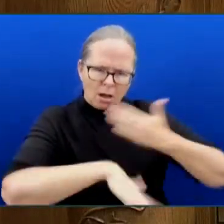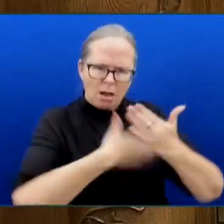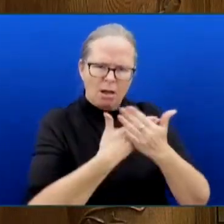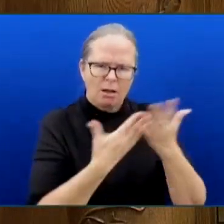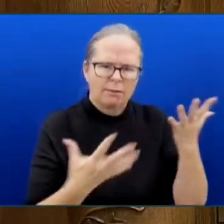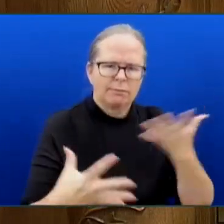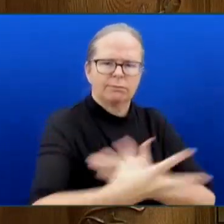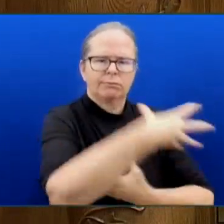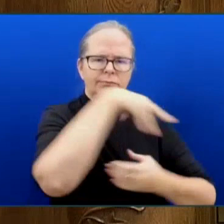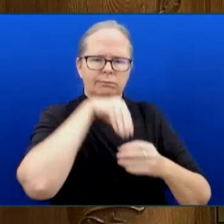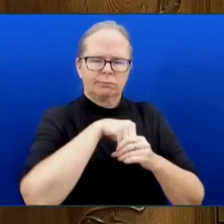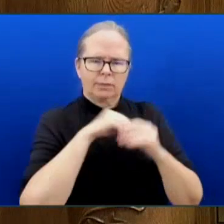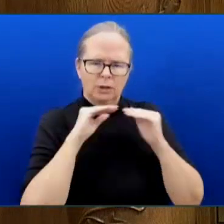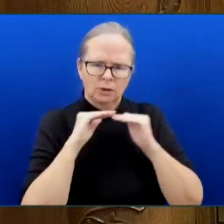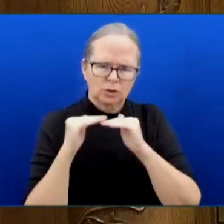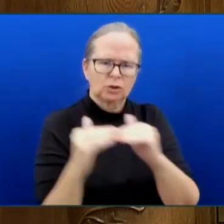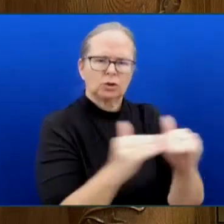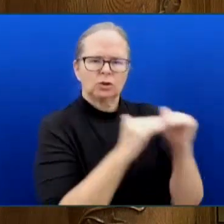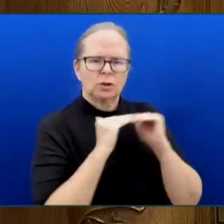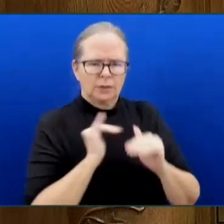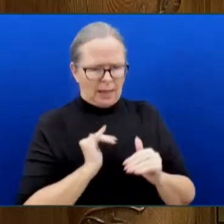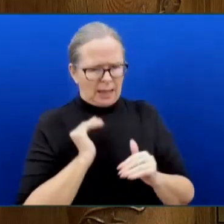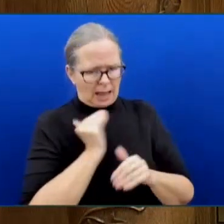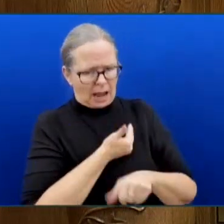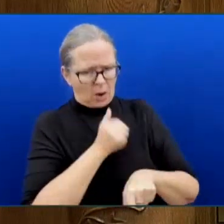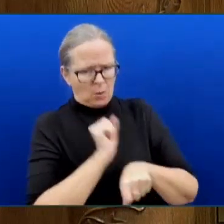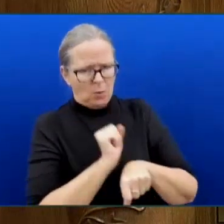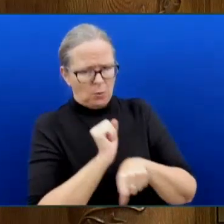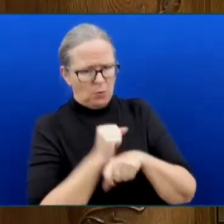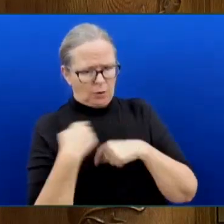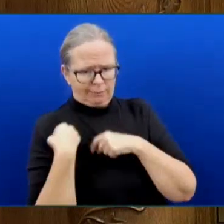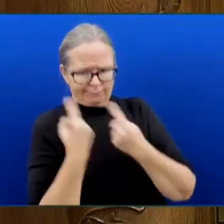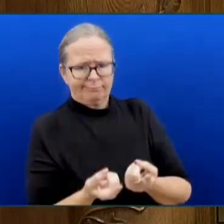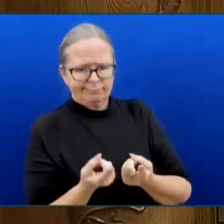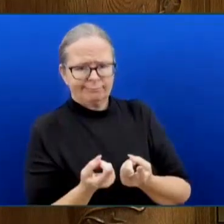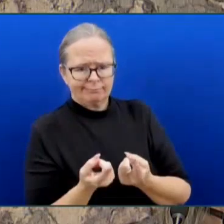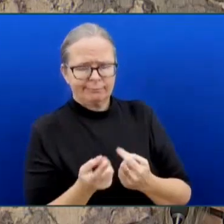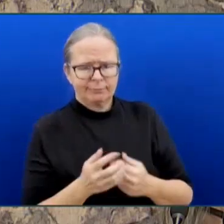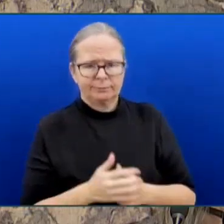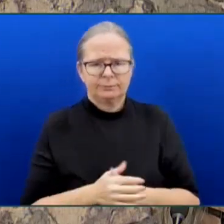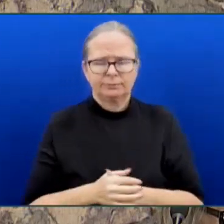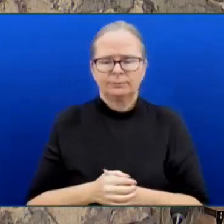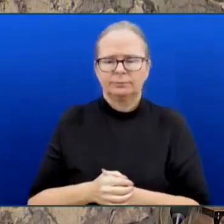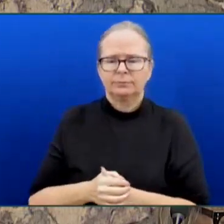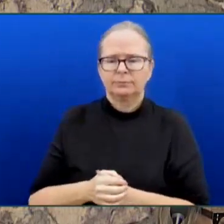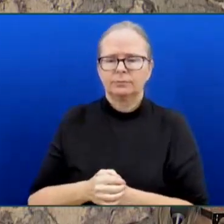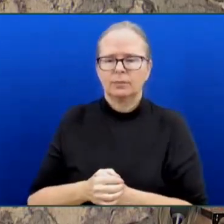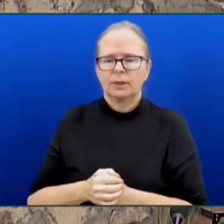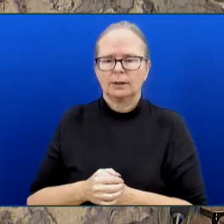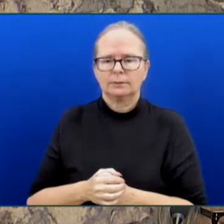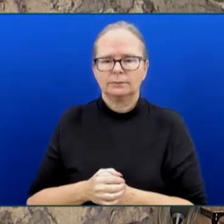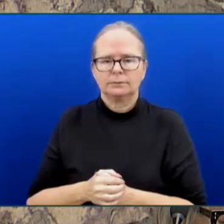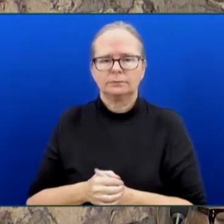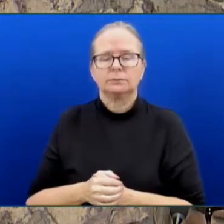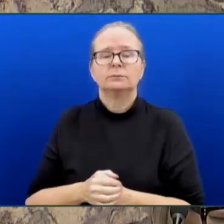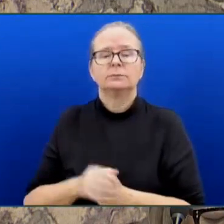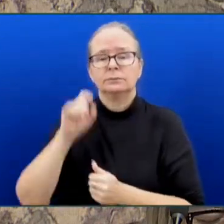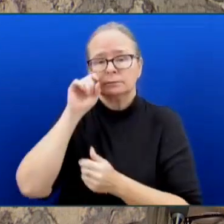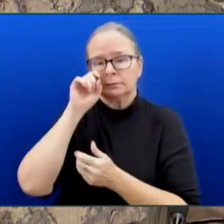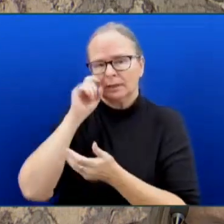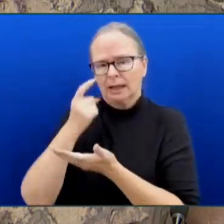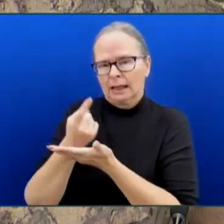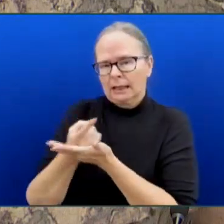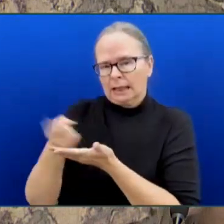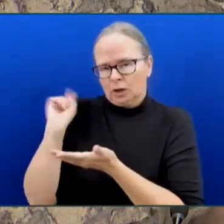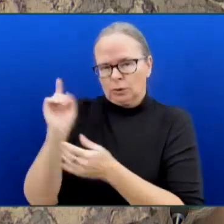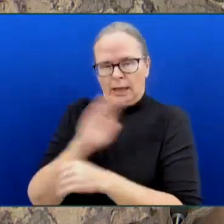Member for Kootenay East. Thank you, Honourable Speaker. Last week, the Energy Minister's leaked confidential memo said the Premier